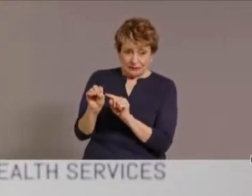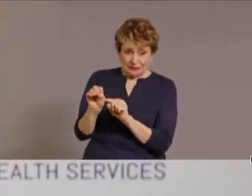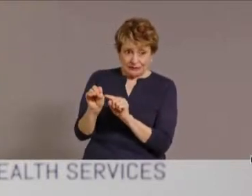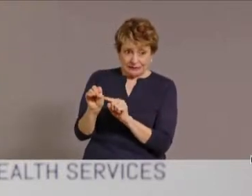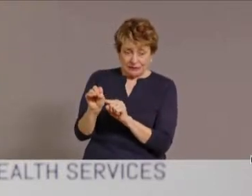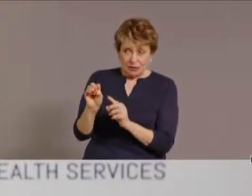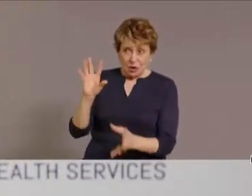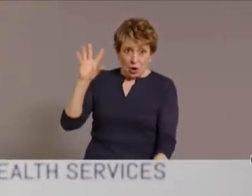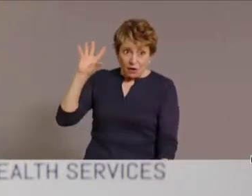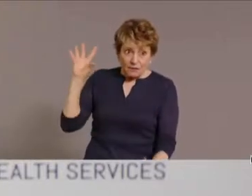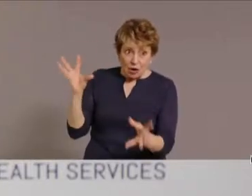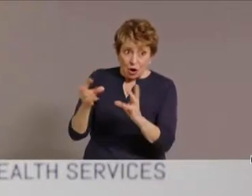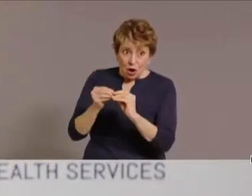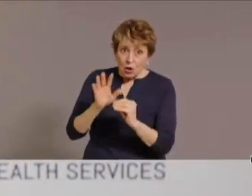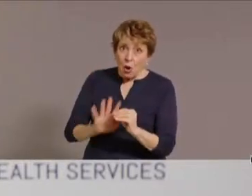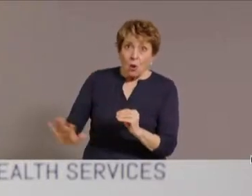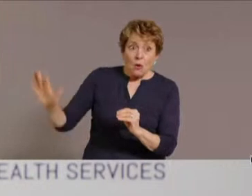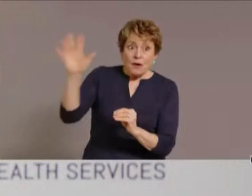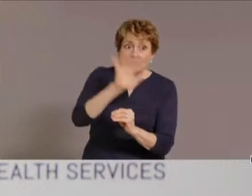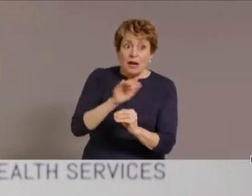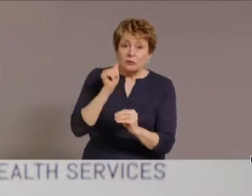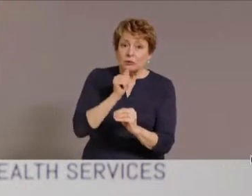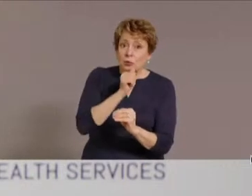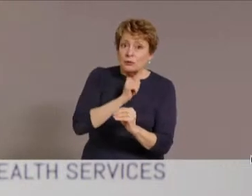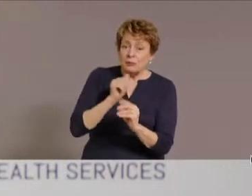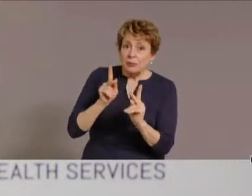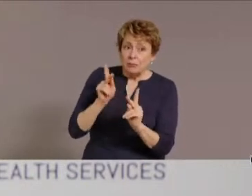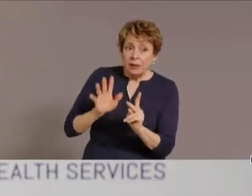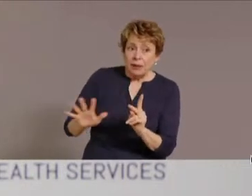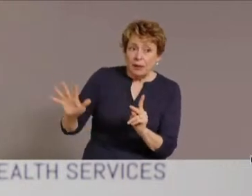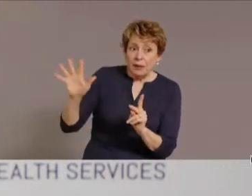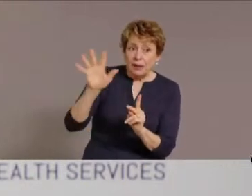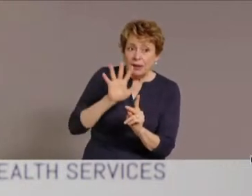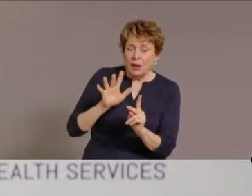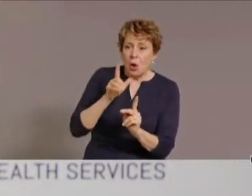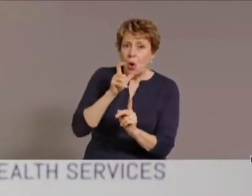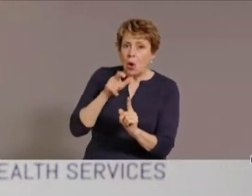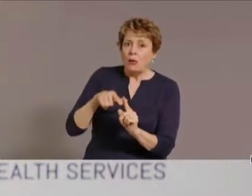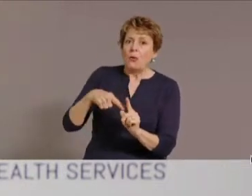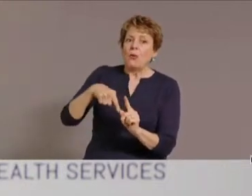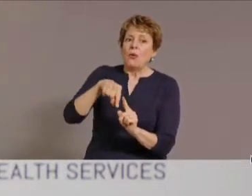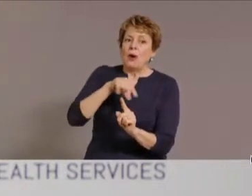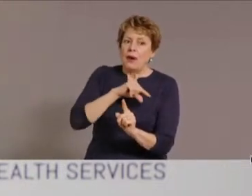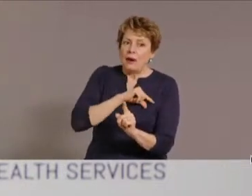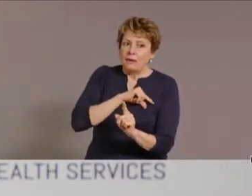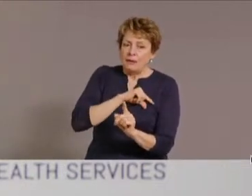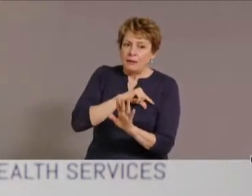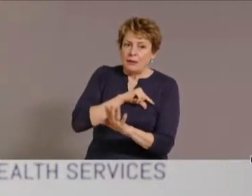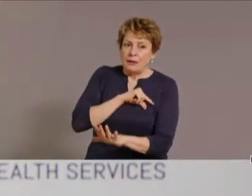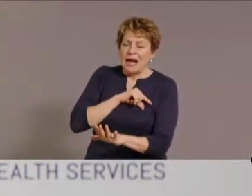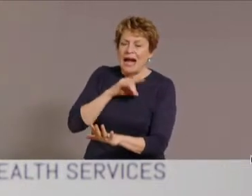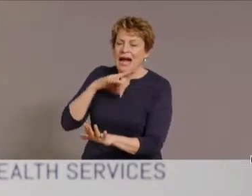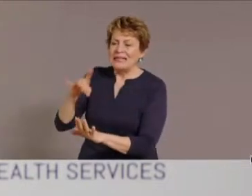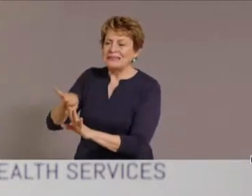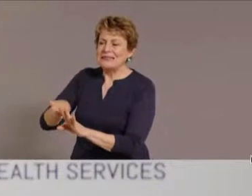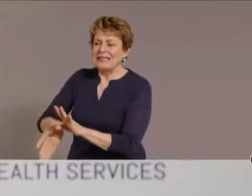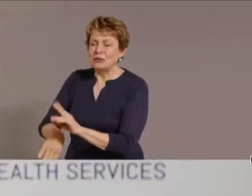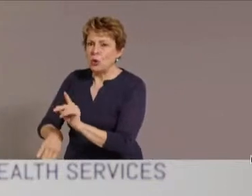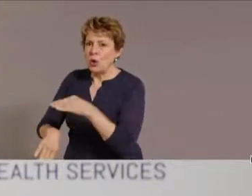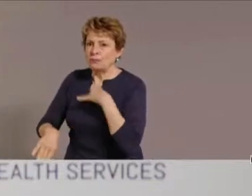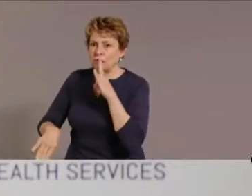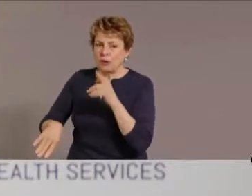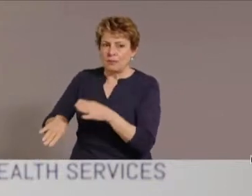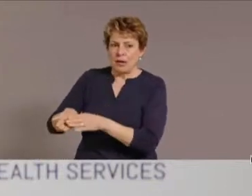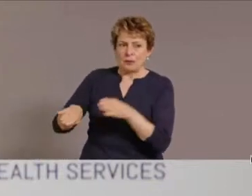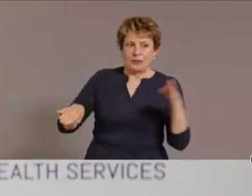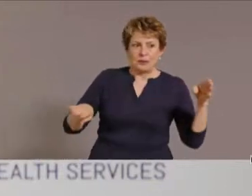Arizonans, and so we are a little bit higher when you look at those that are eligible. And when we do get approval to do the 12 to 15, that's going to open up